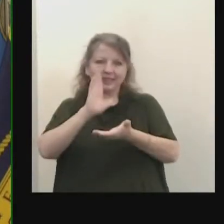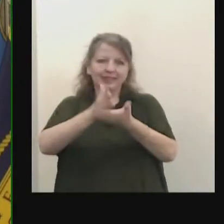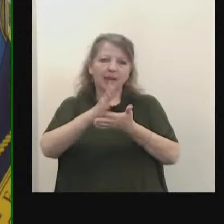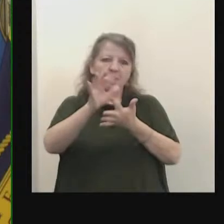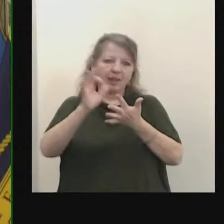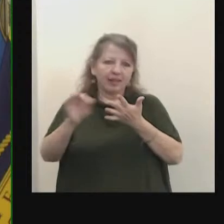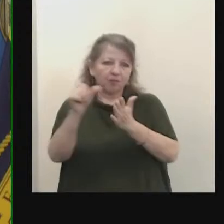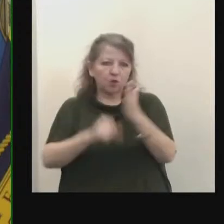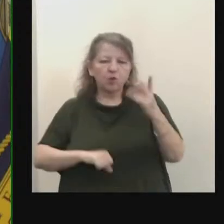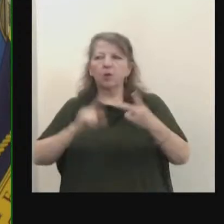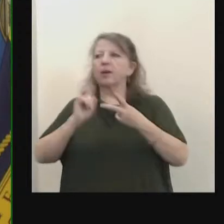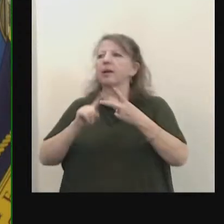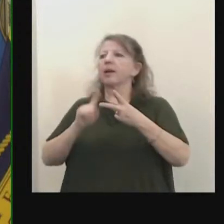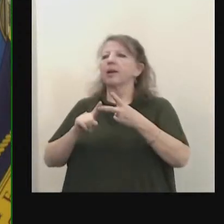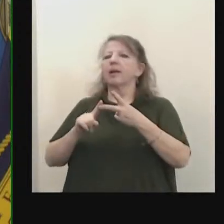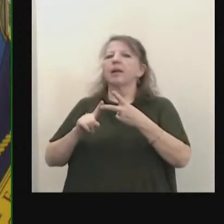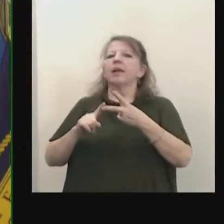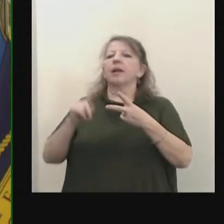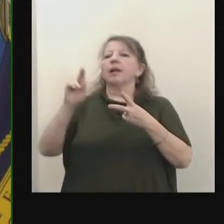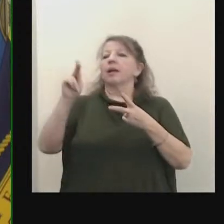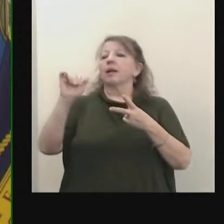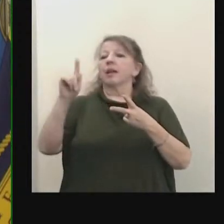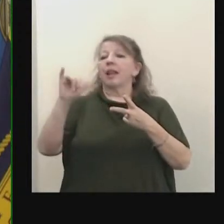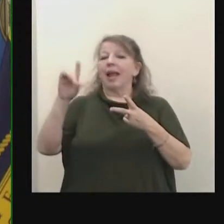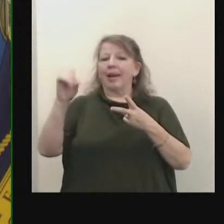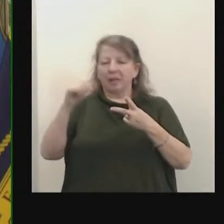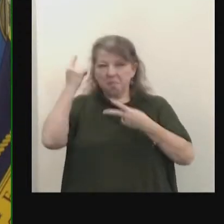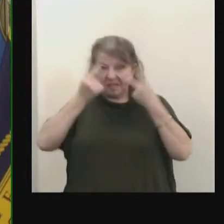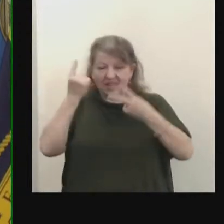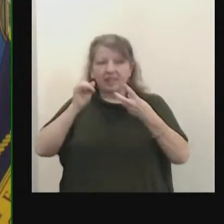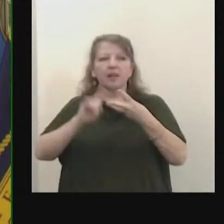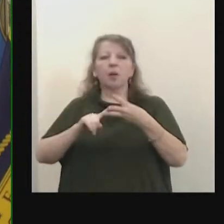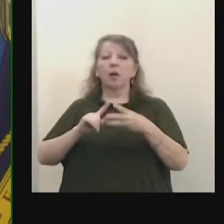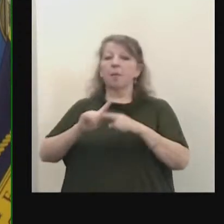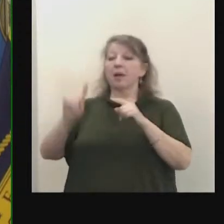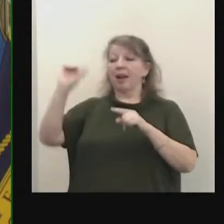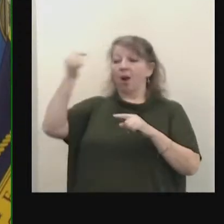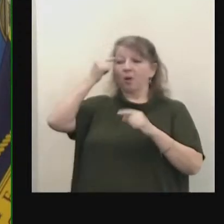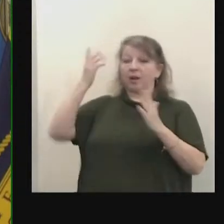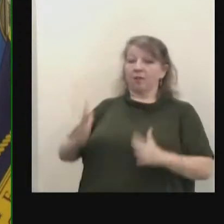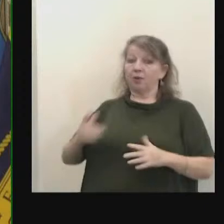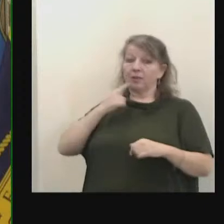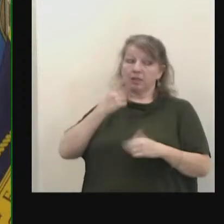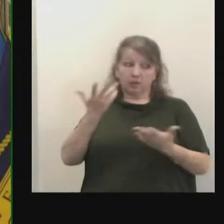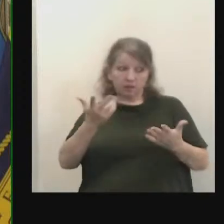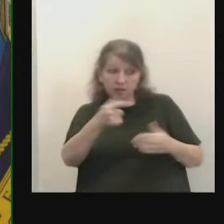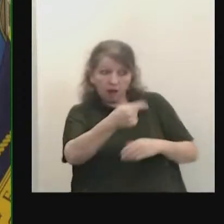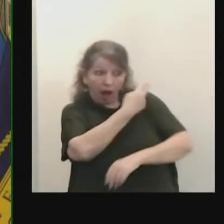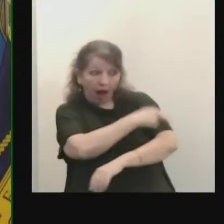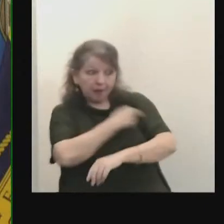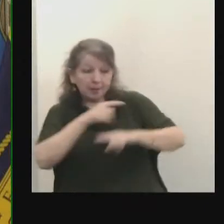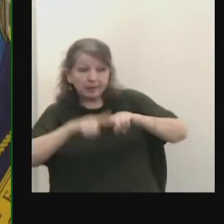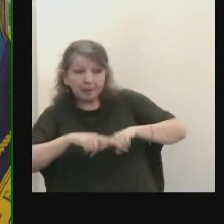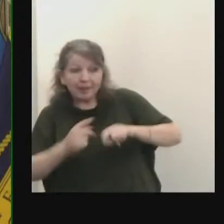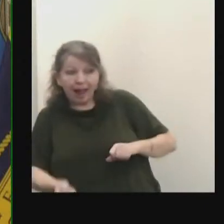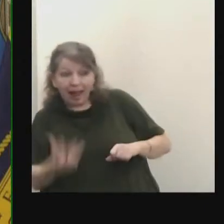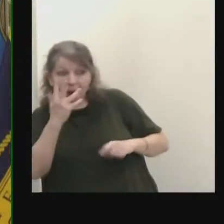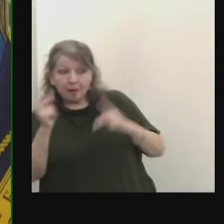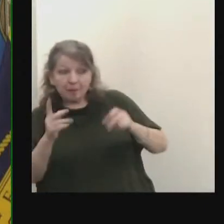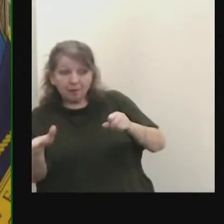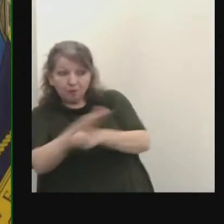governor has basically ordered that depending on the capacity of a hospital, they would have to do that. It would create some